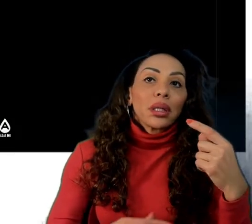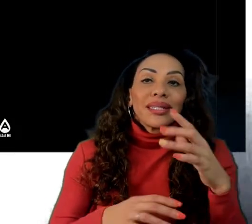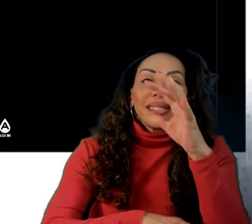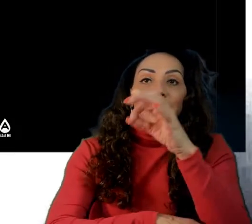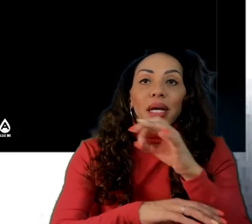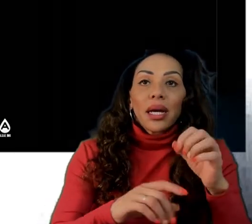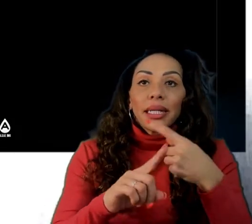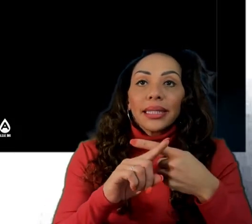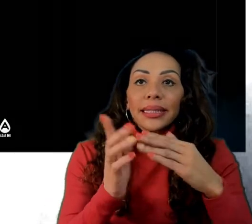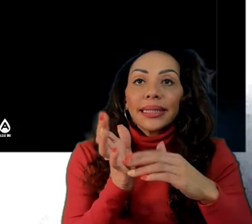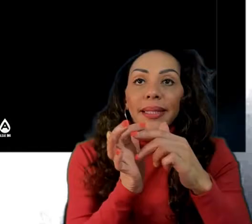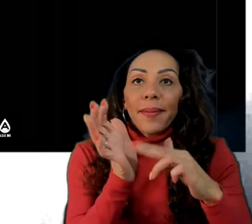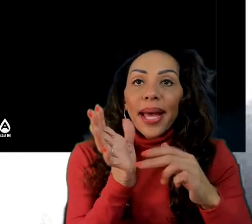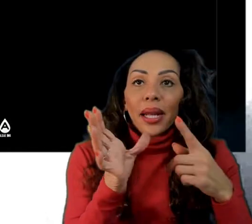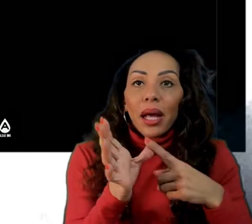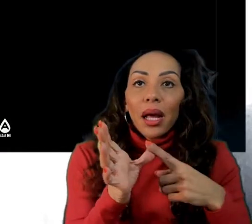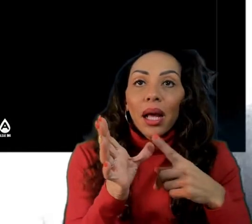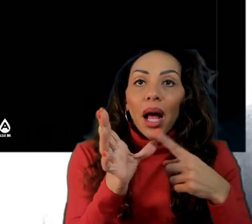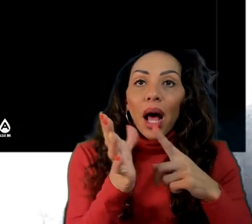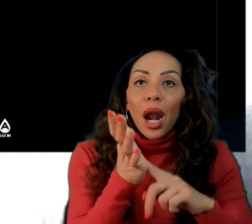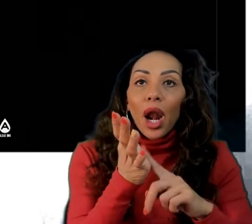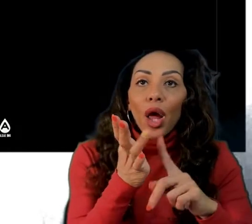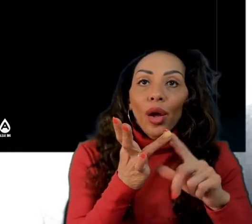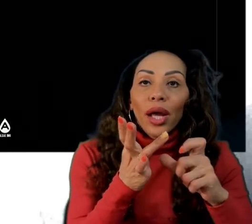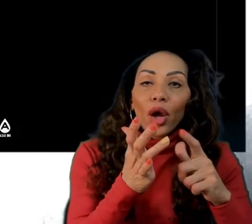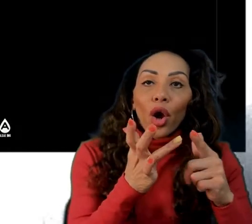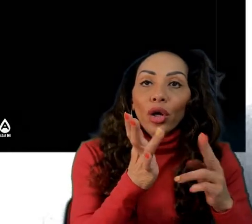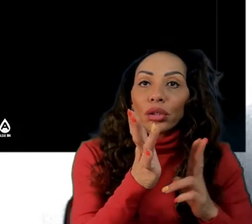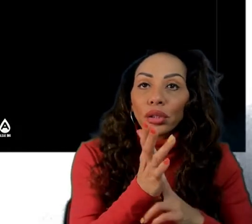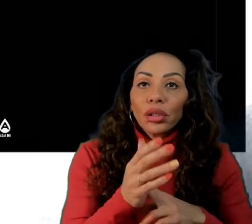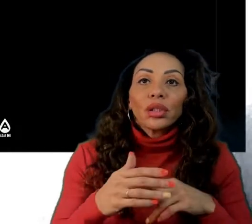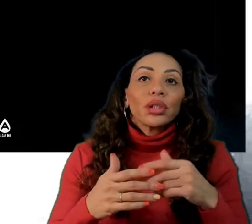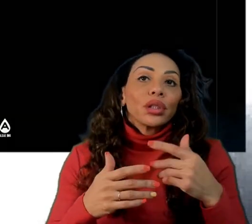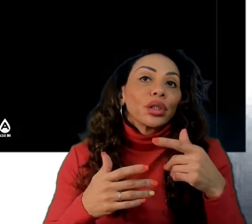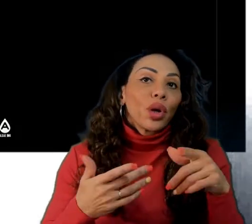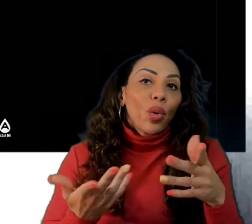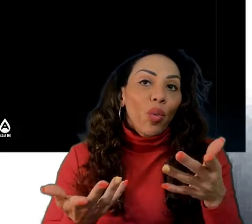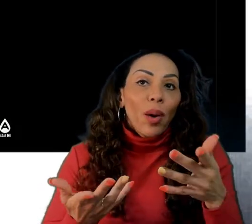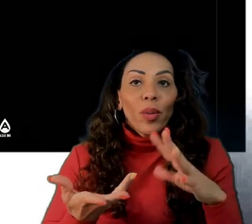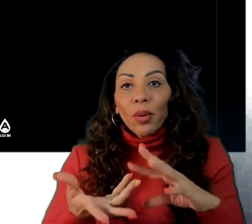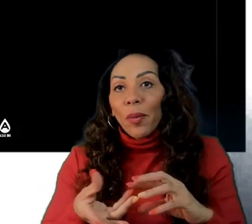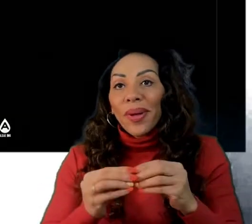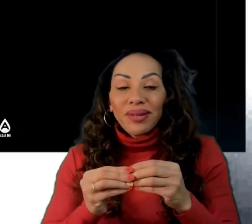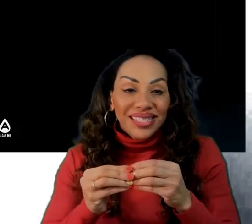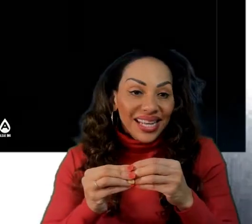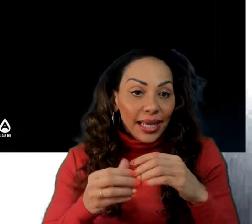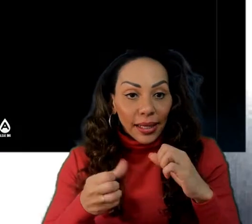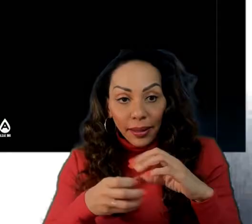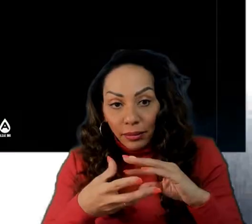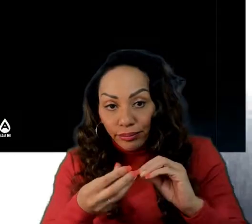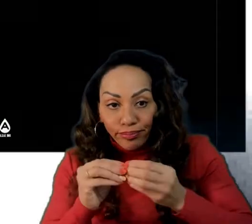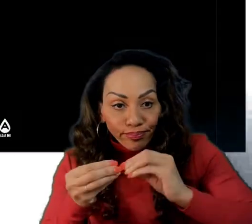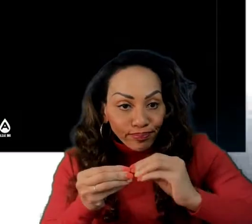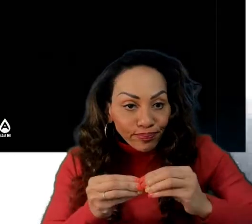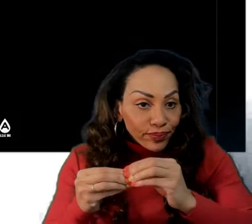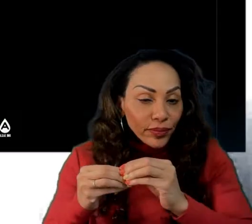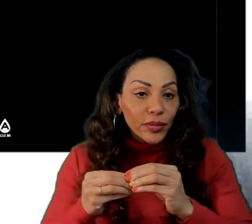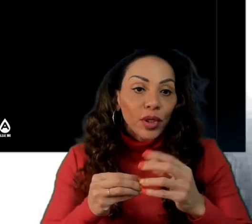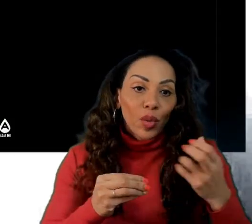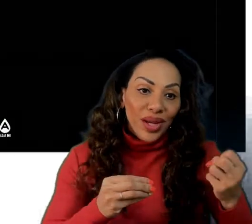coding side of things as well. And then when we were actually building the fabricating the thing, I had help with the engineering as